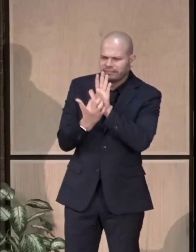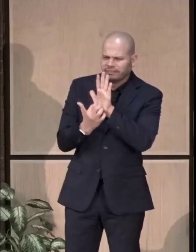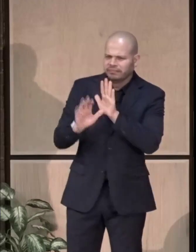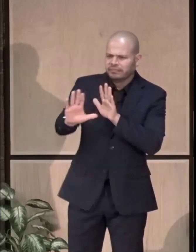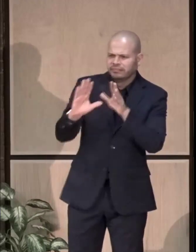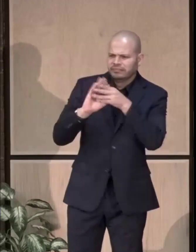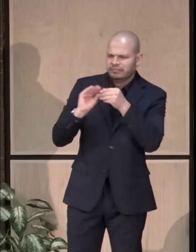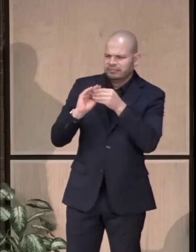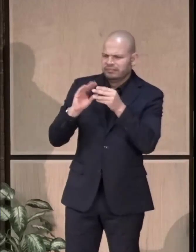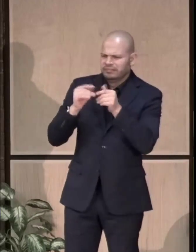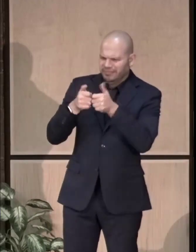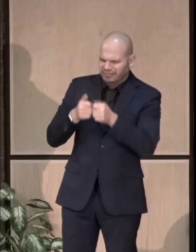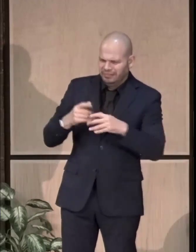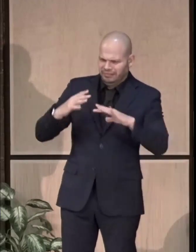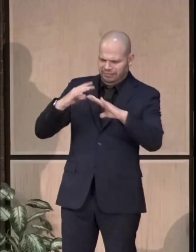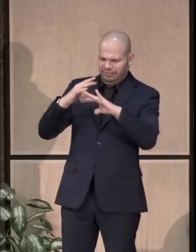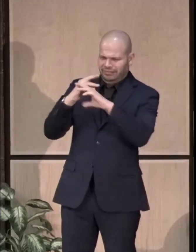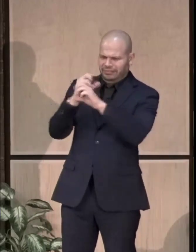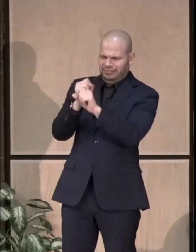Moat's conversation with